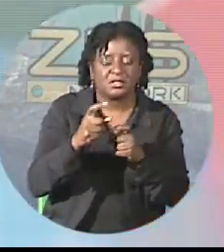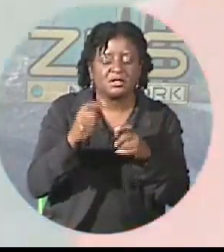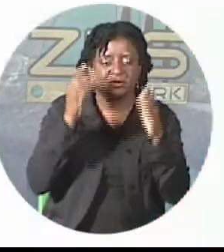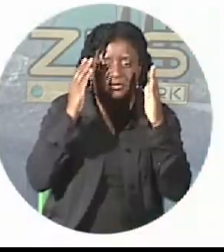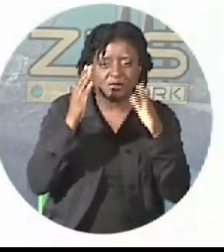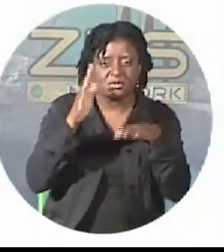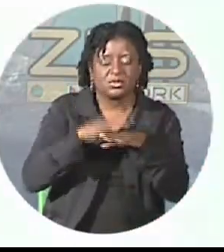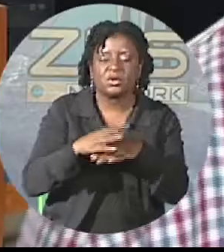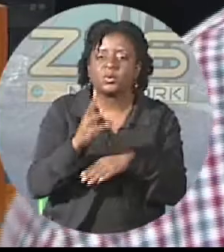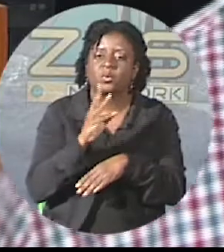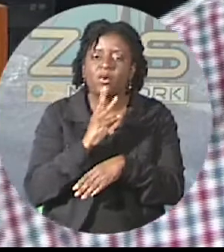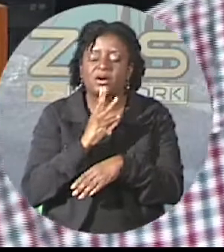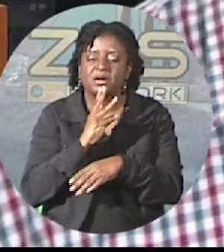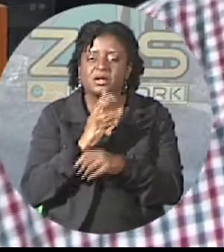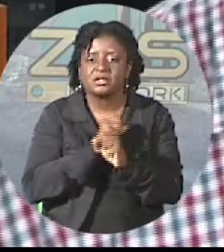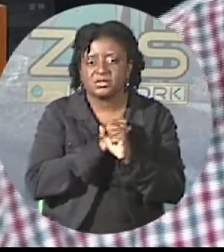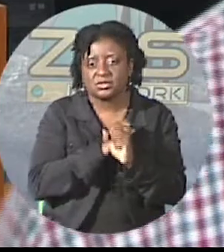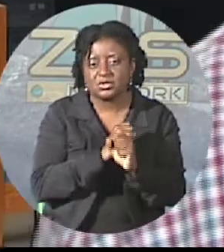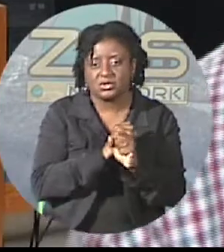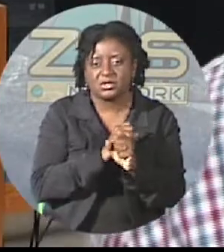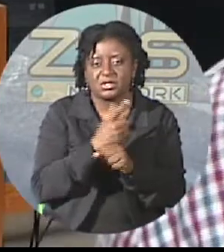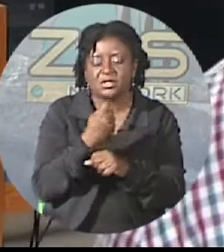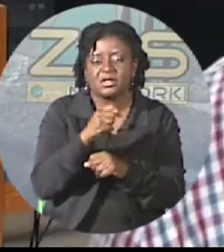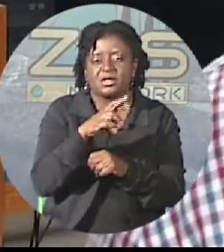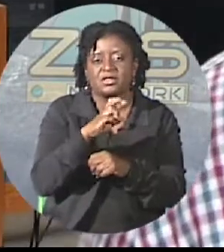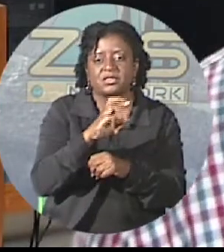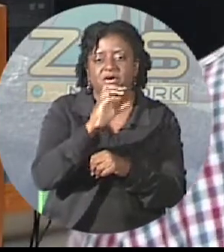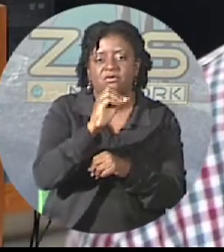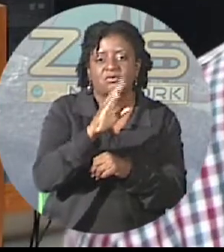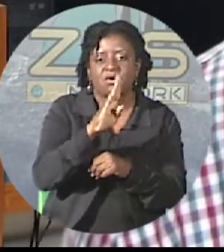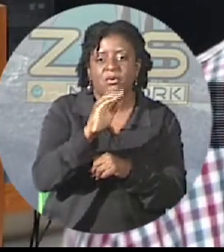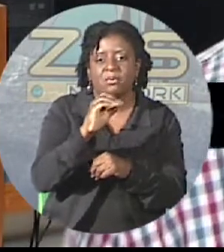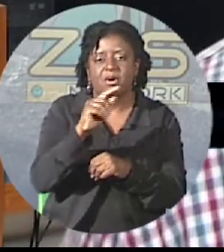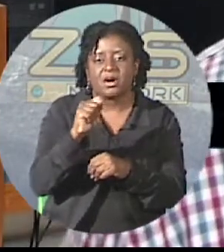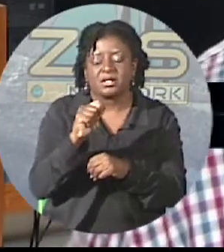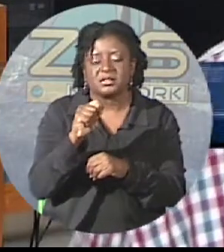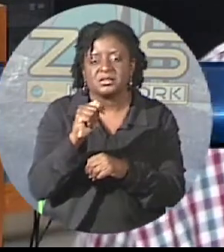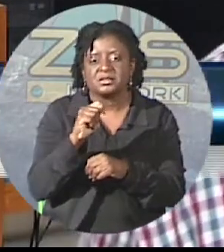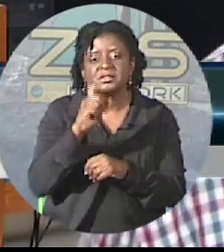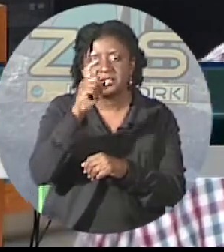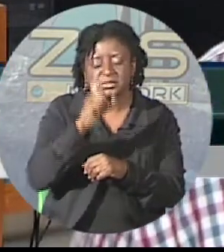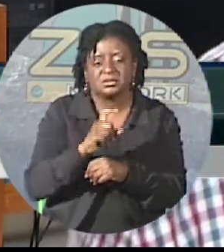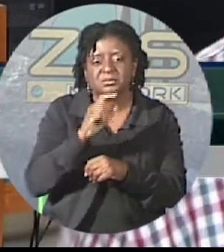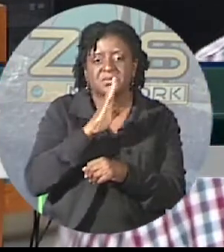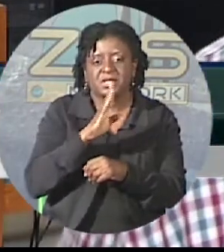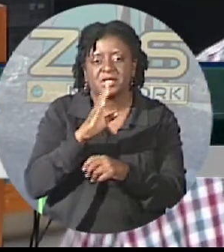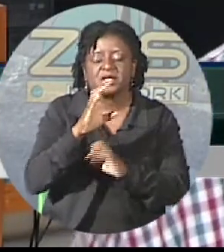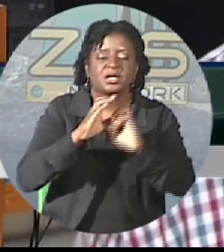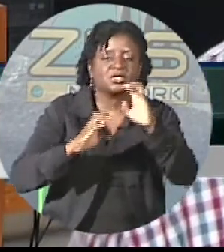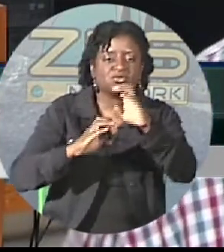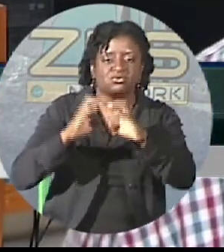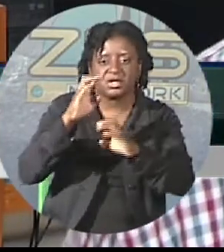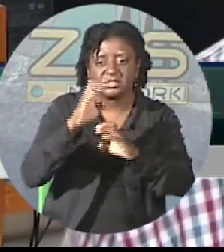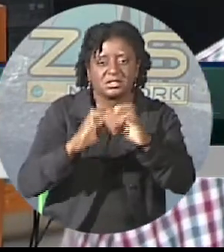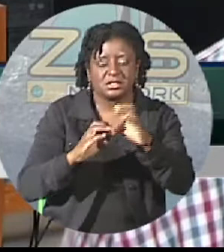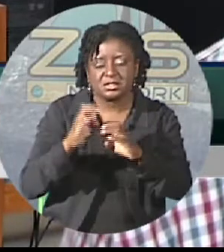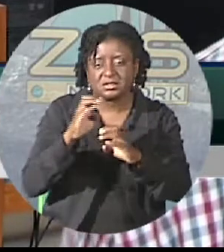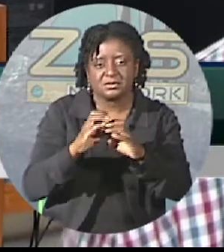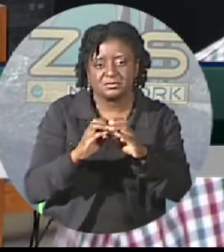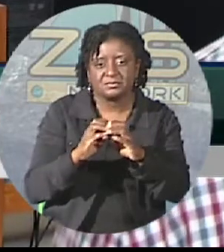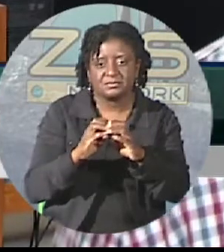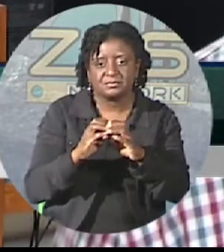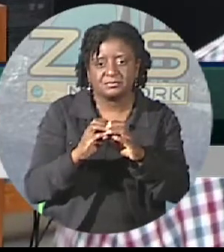on water security. So the robot is supposed to be constructed. There's going to be this simulated river